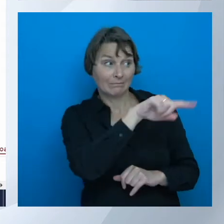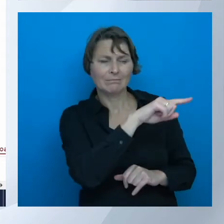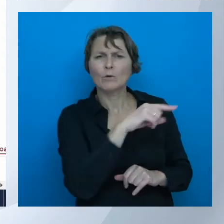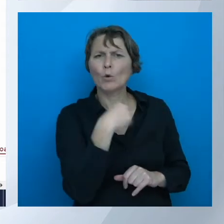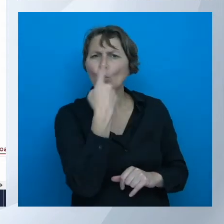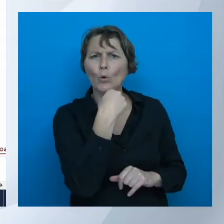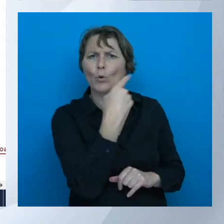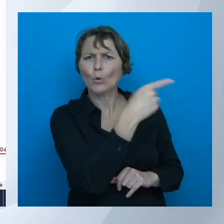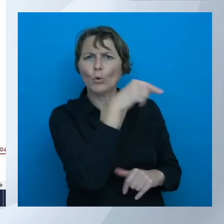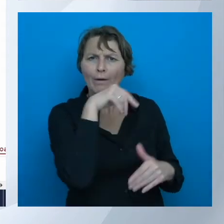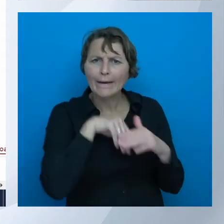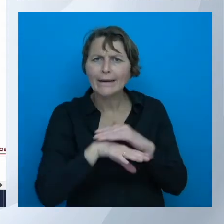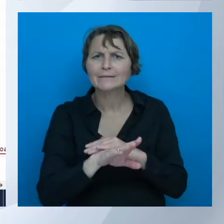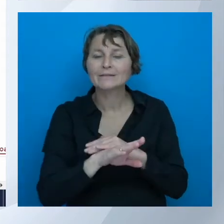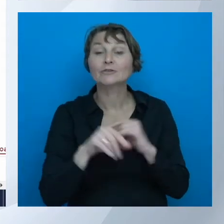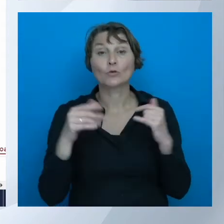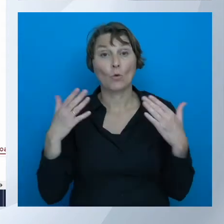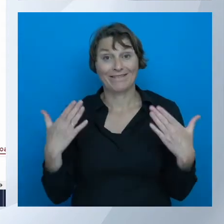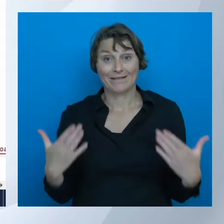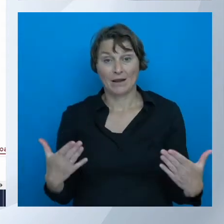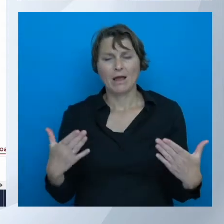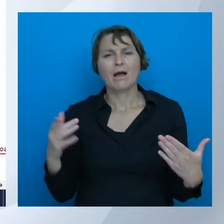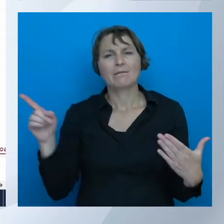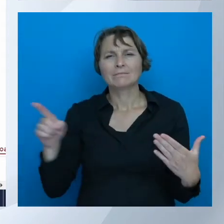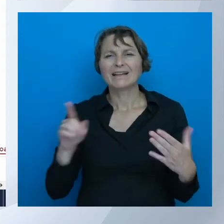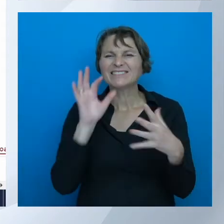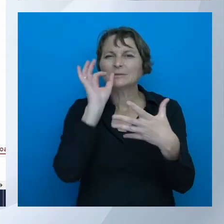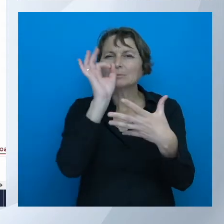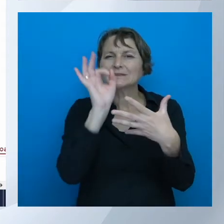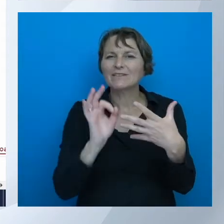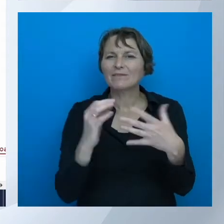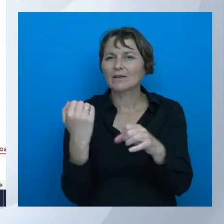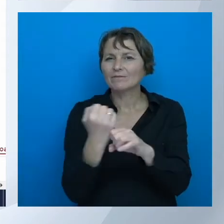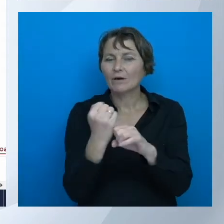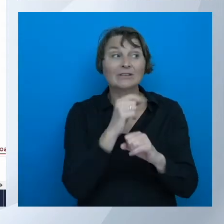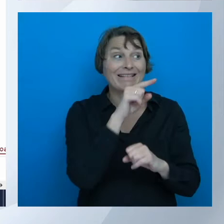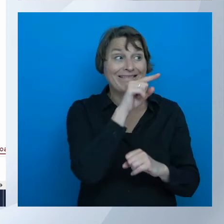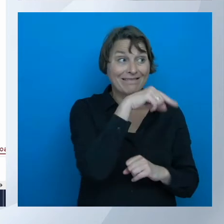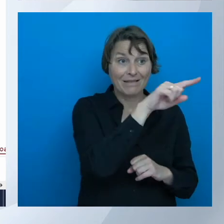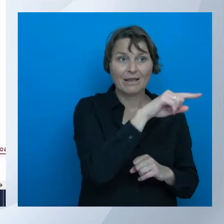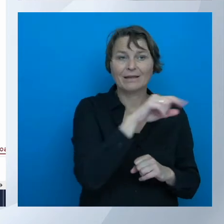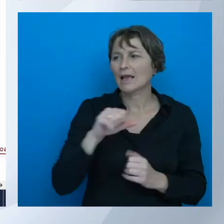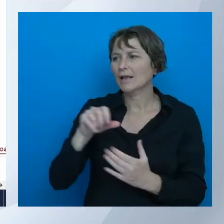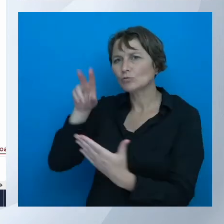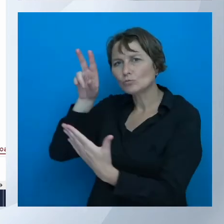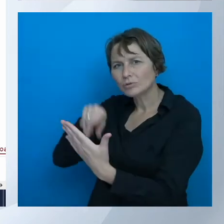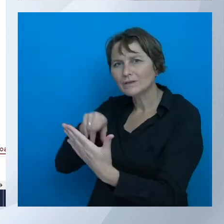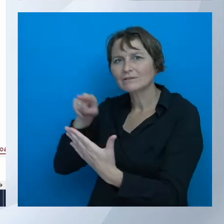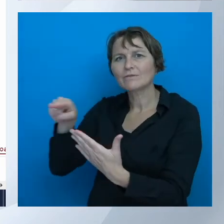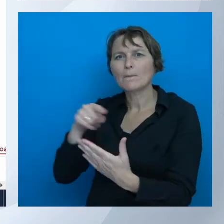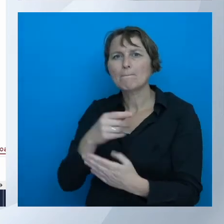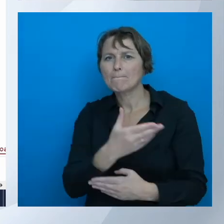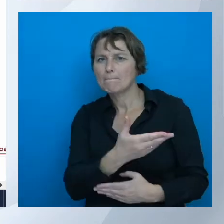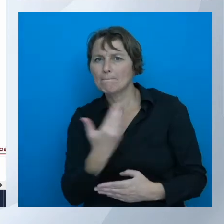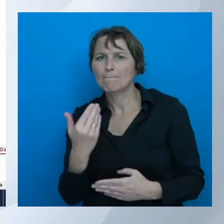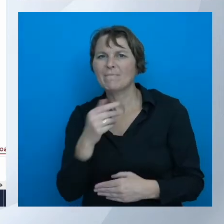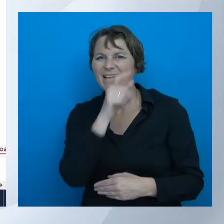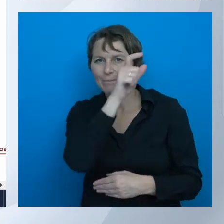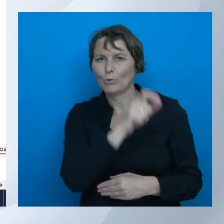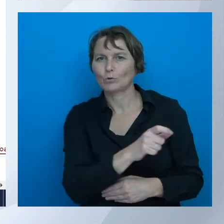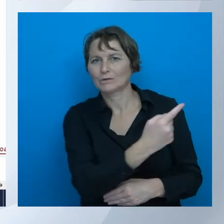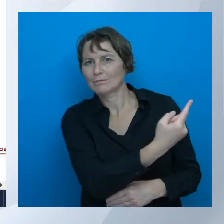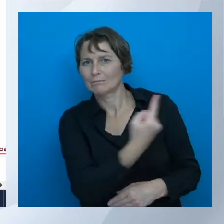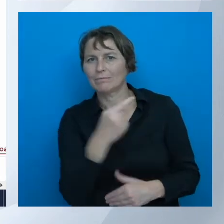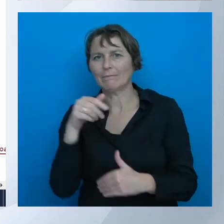function can now do user read as soon as it is being called from that specific user. So that means